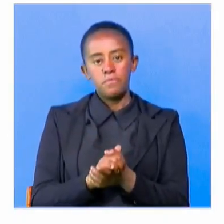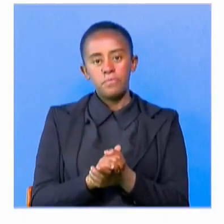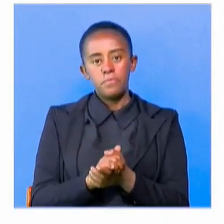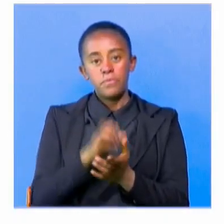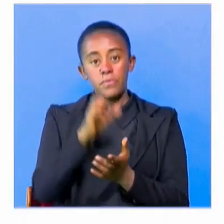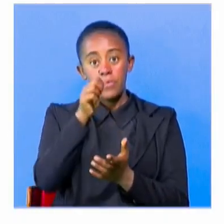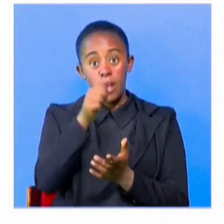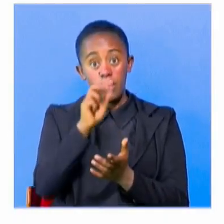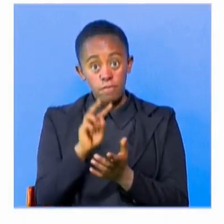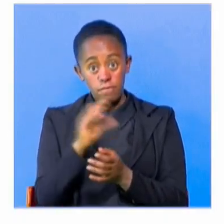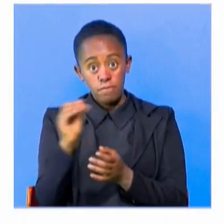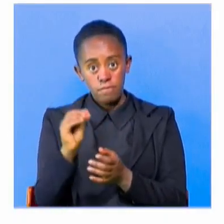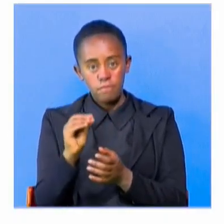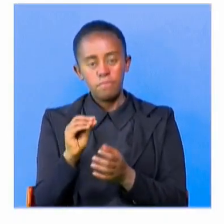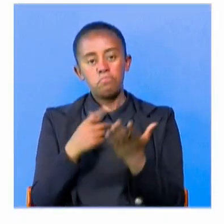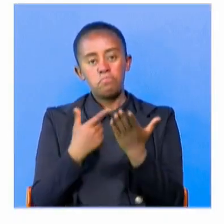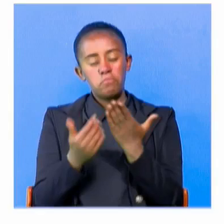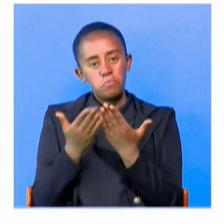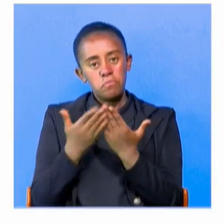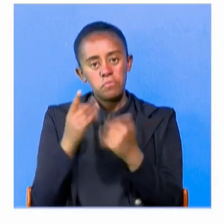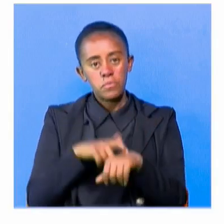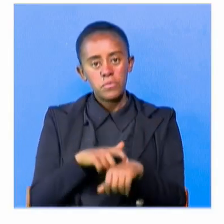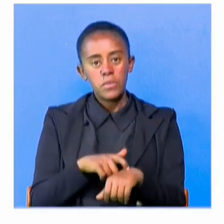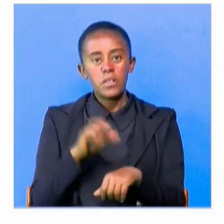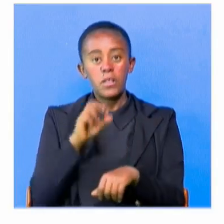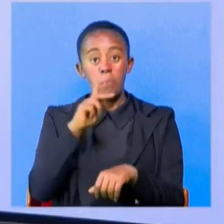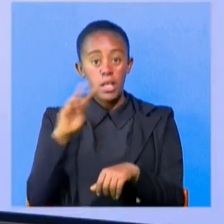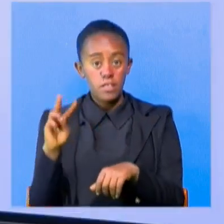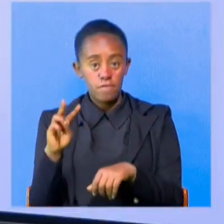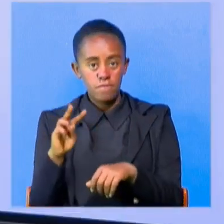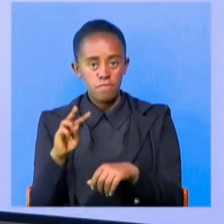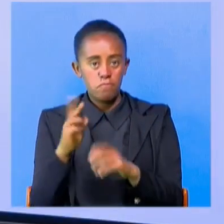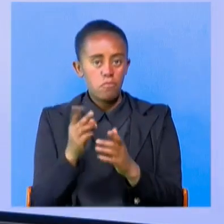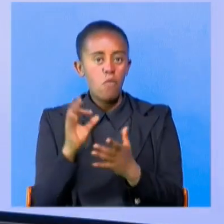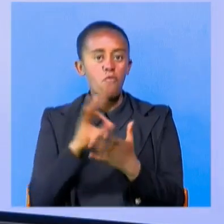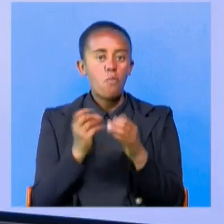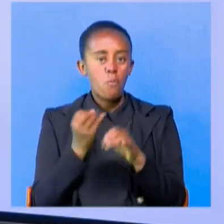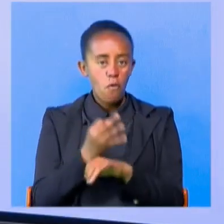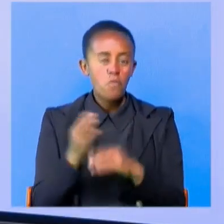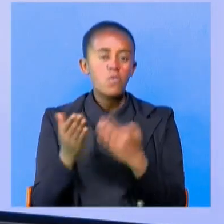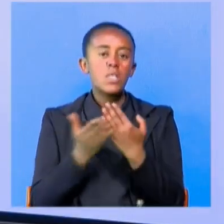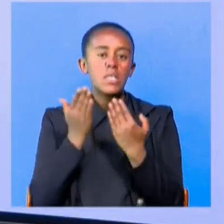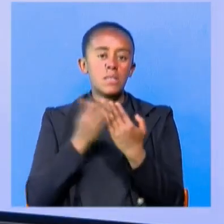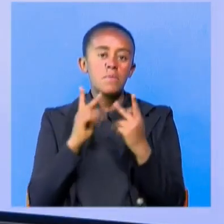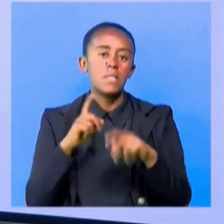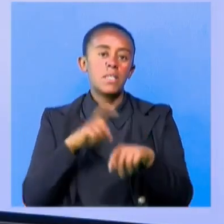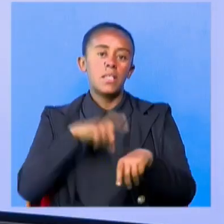Active tense of simple present tense and a passive form of simple present tense.